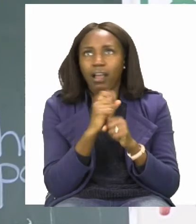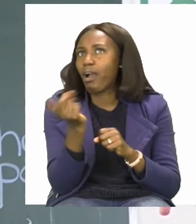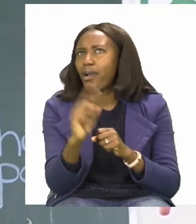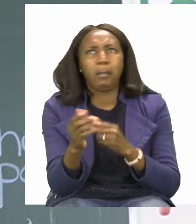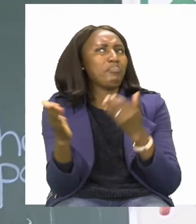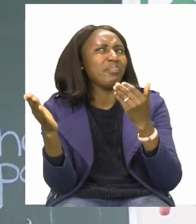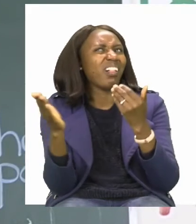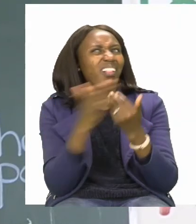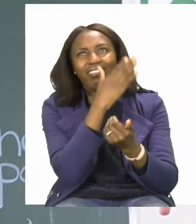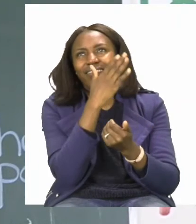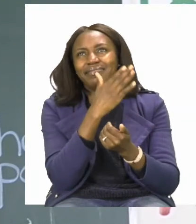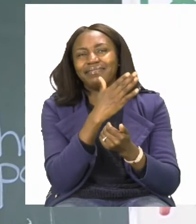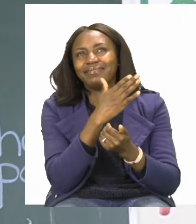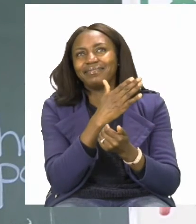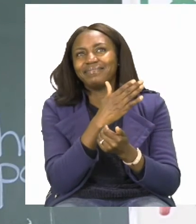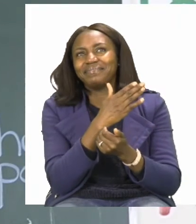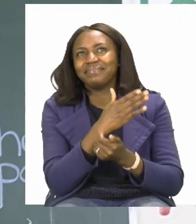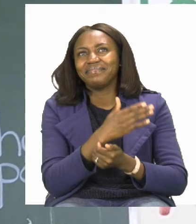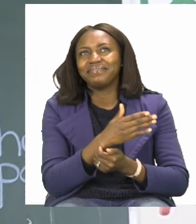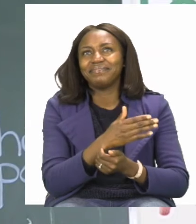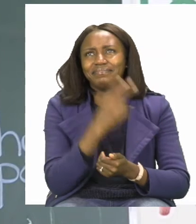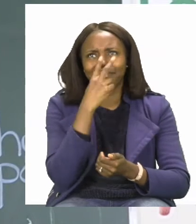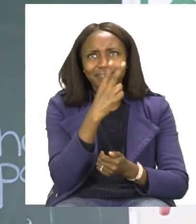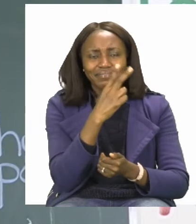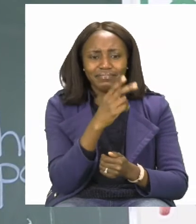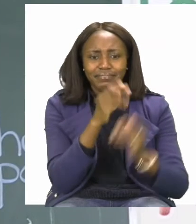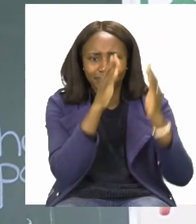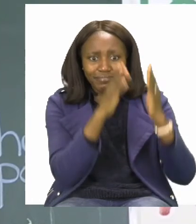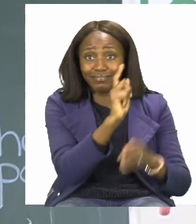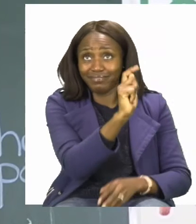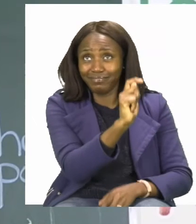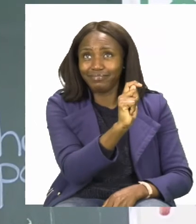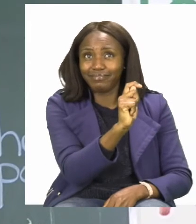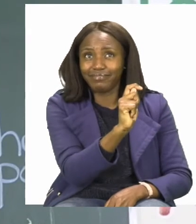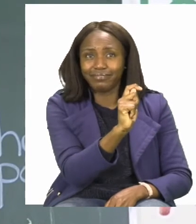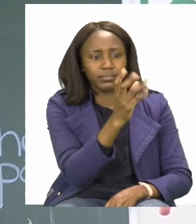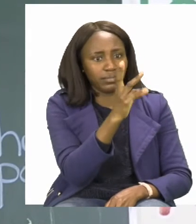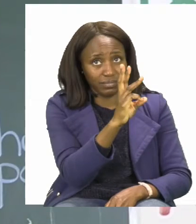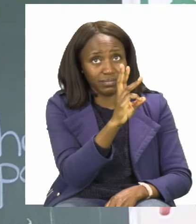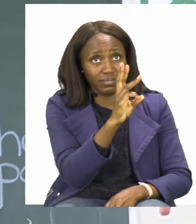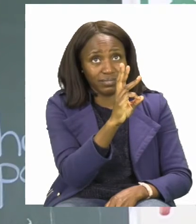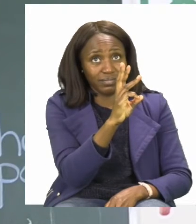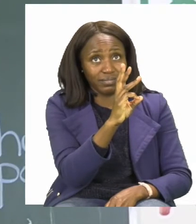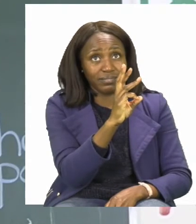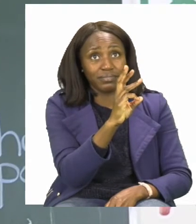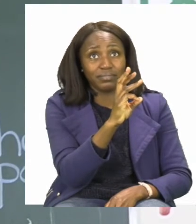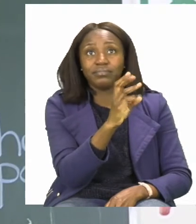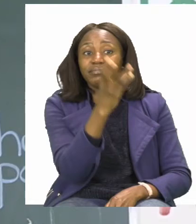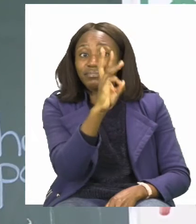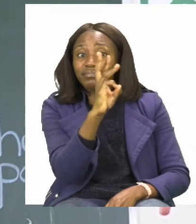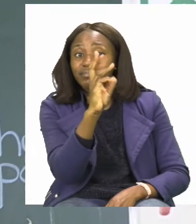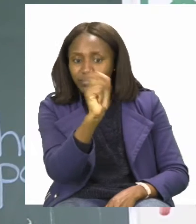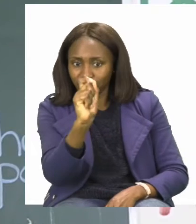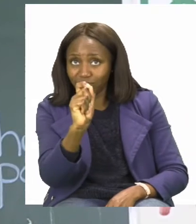easiest one because first we look at our tens. So we have a 6 for tens, and that's what we're